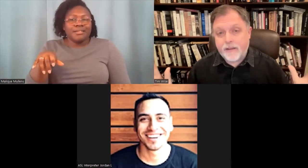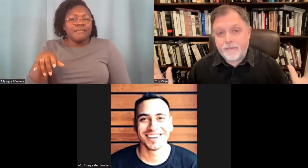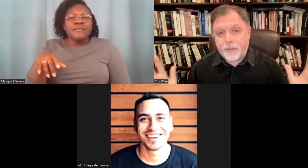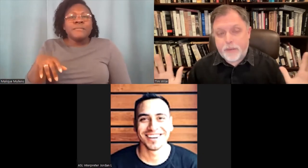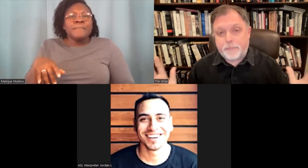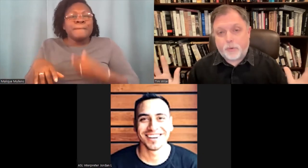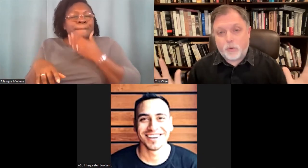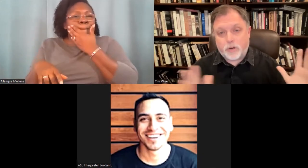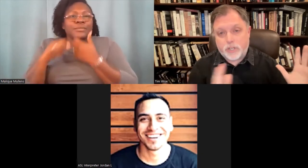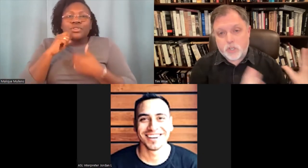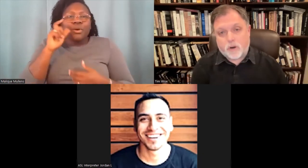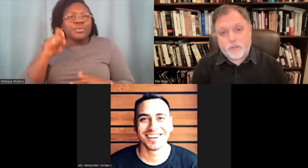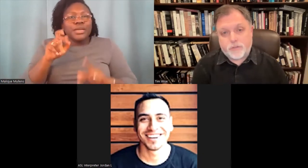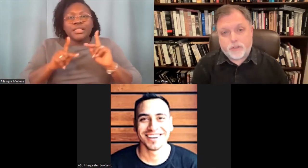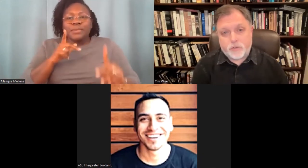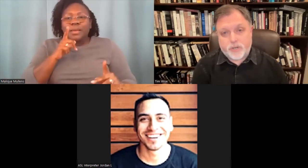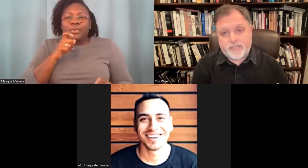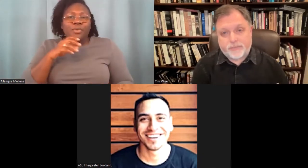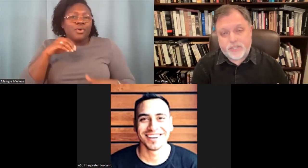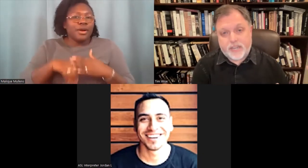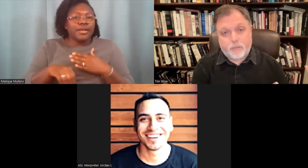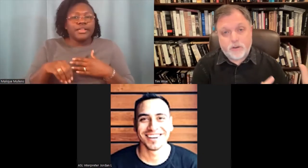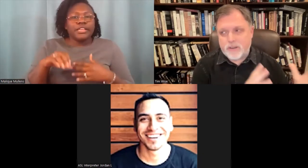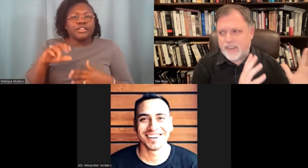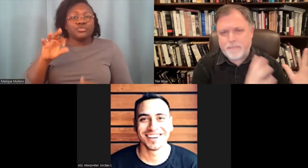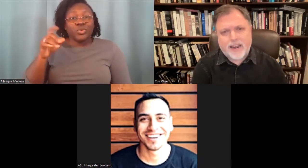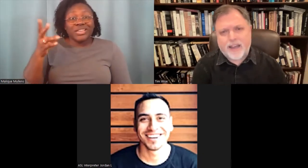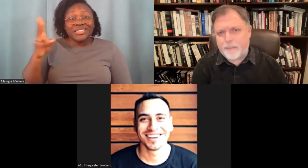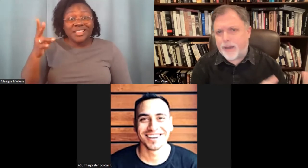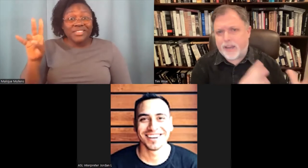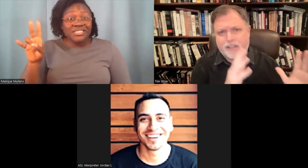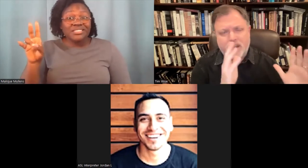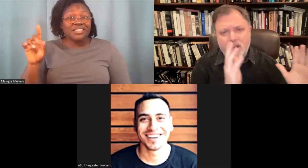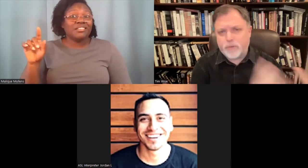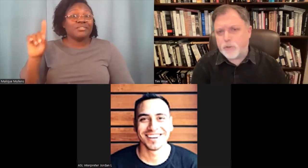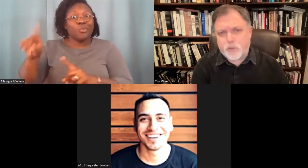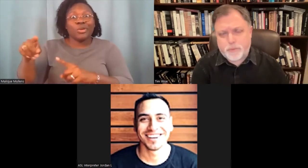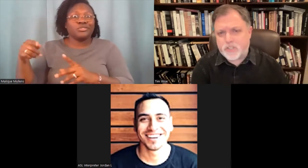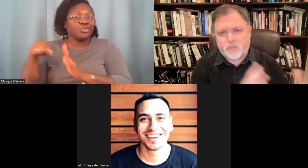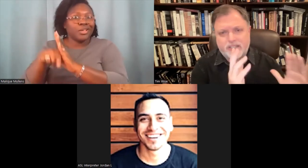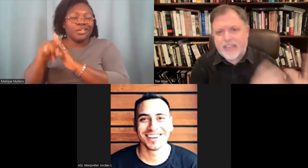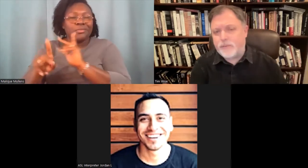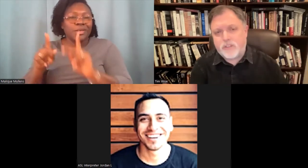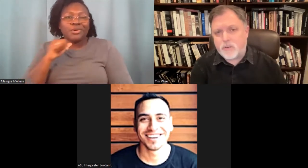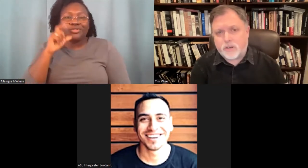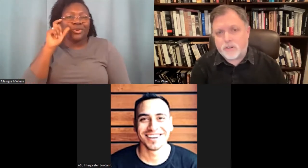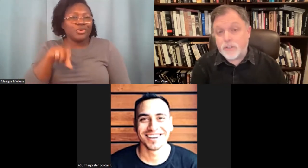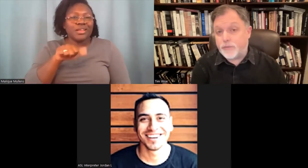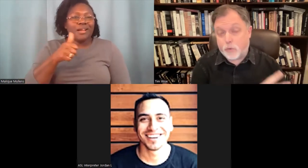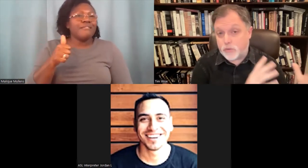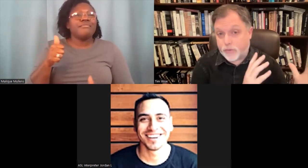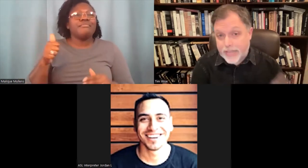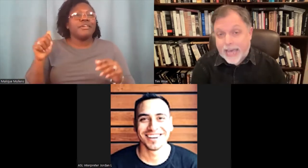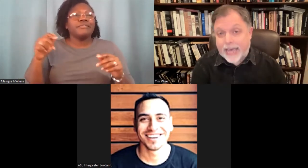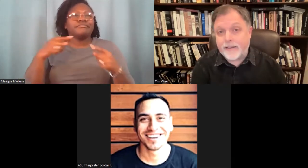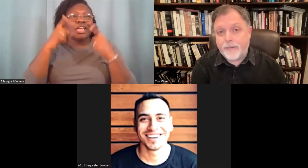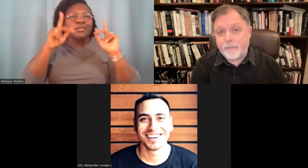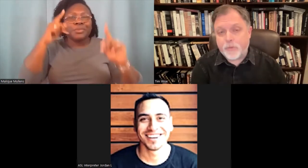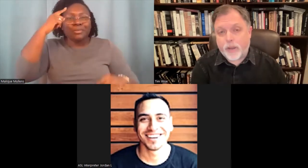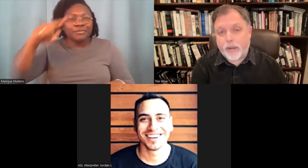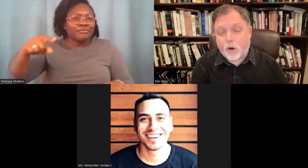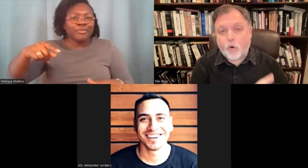need the people who were in Charlottesville in 2017. We don't need Matt Heimbach and Richard Spencer and David Duke and all these fools for